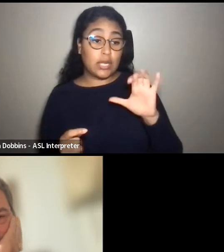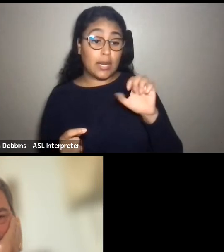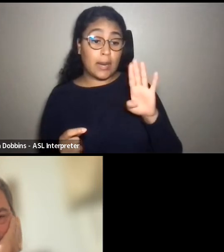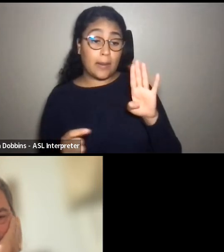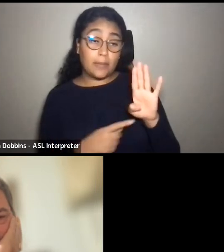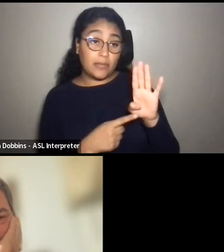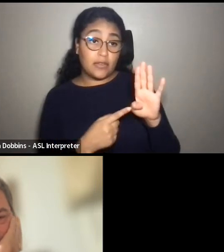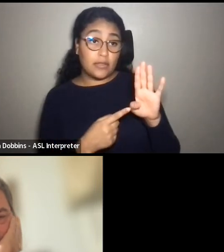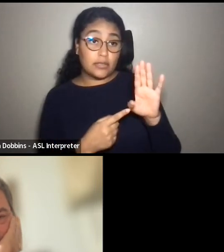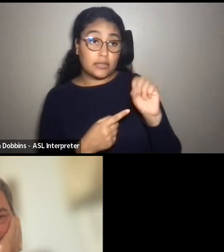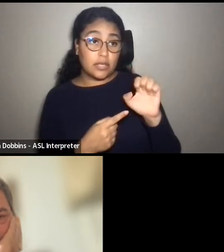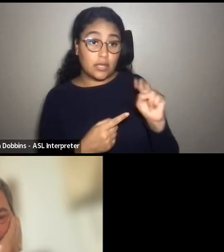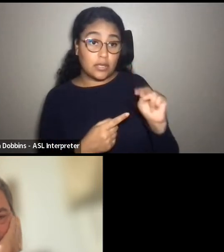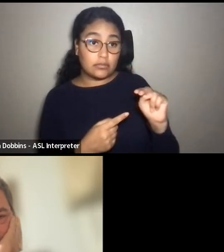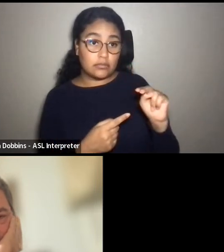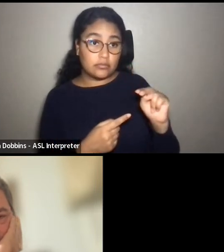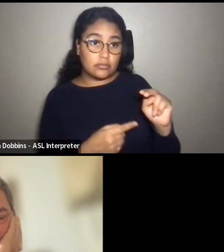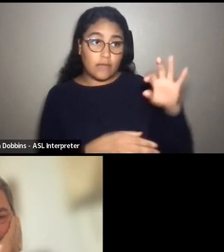so.